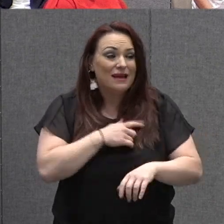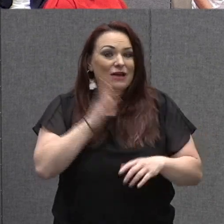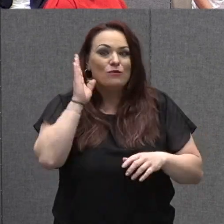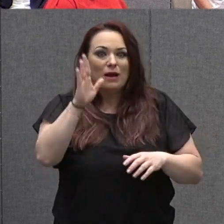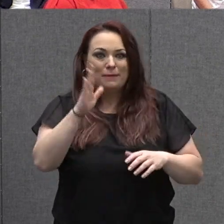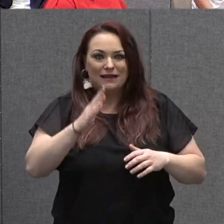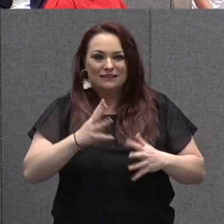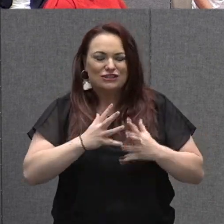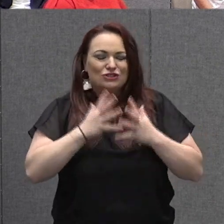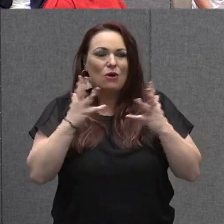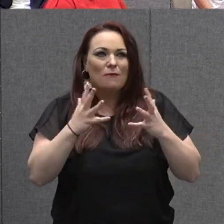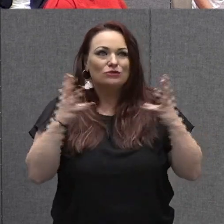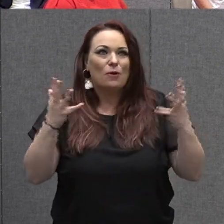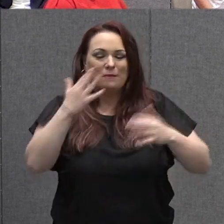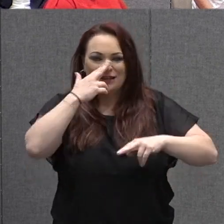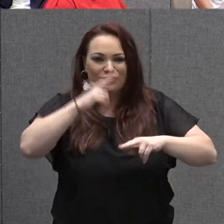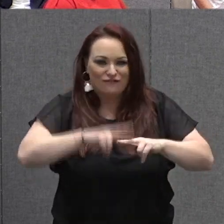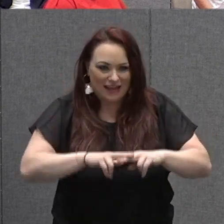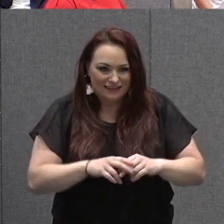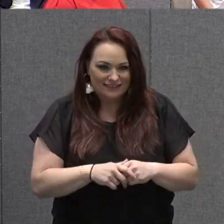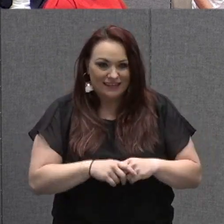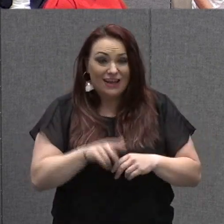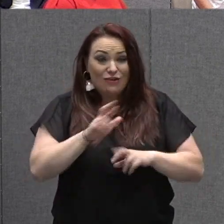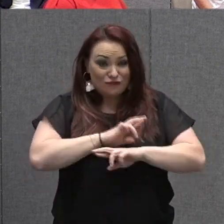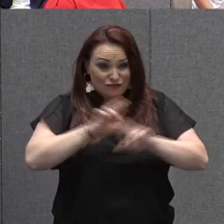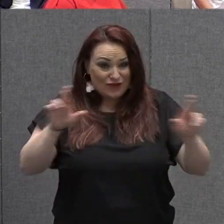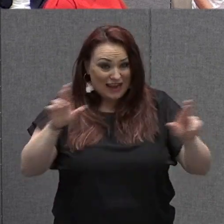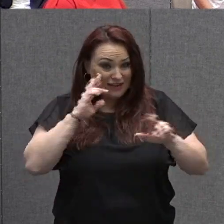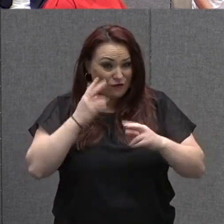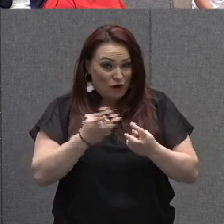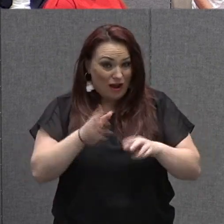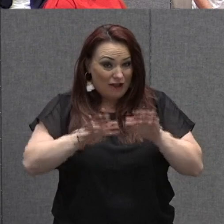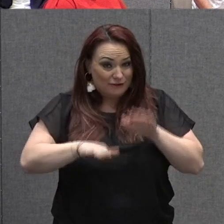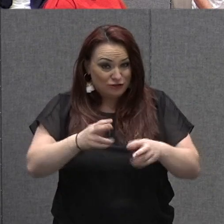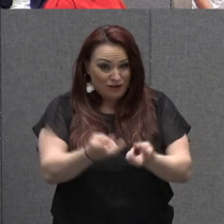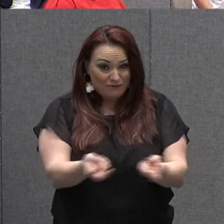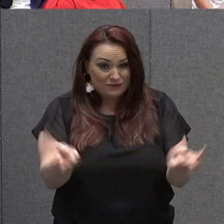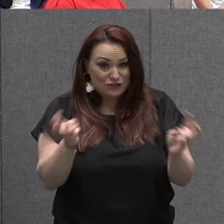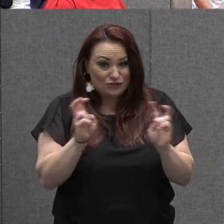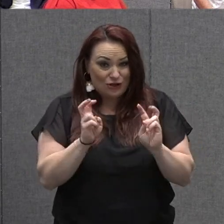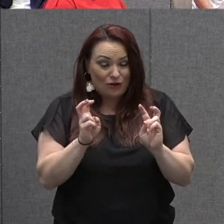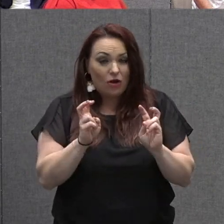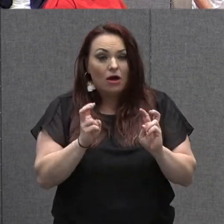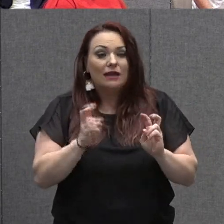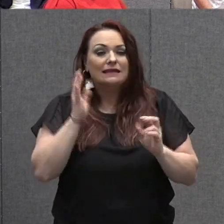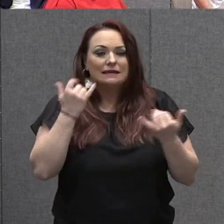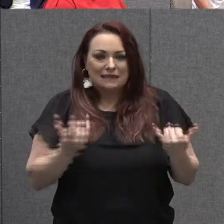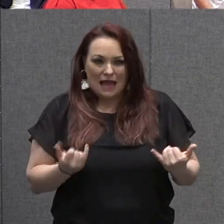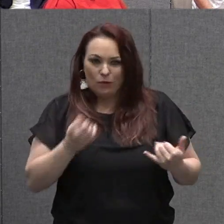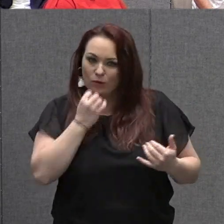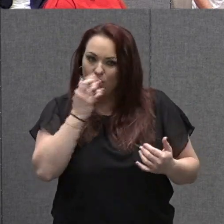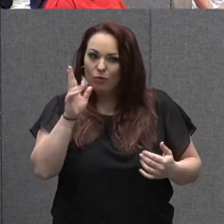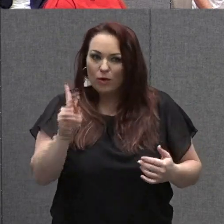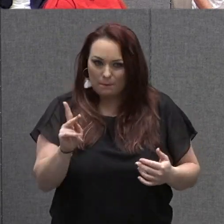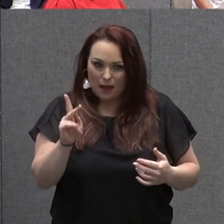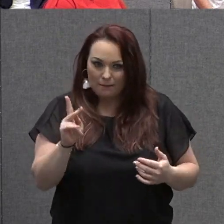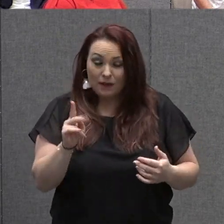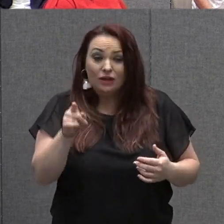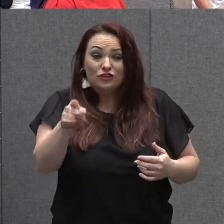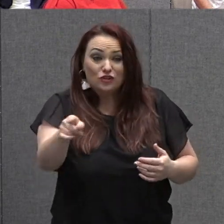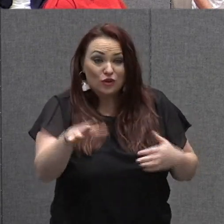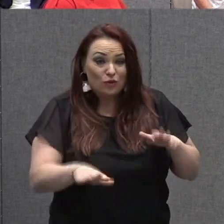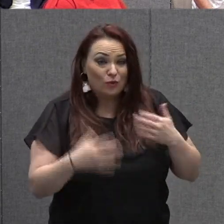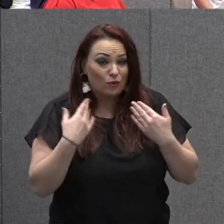so much fun. All right, we are ready for a drum circle. So we are going to get warmed up, and you went and you found all